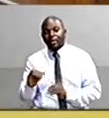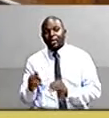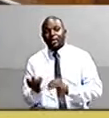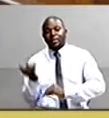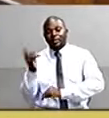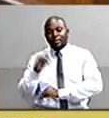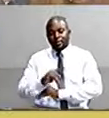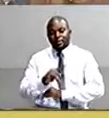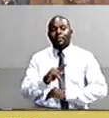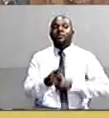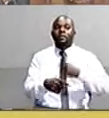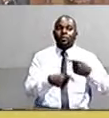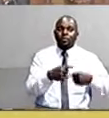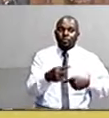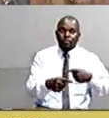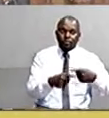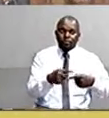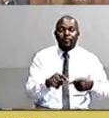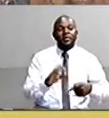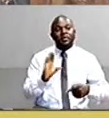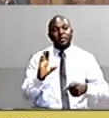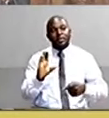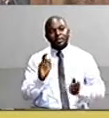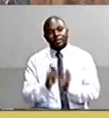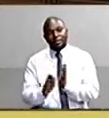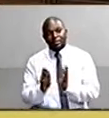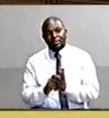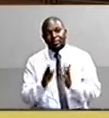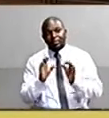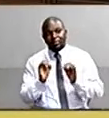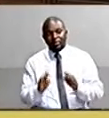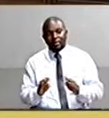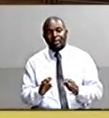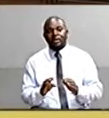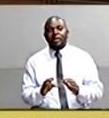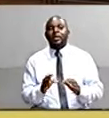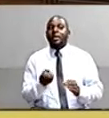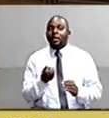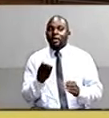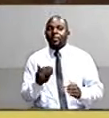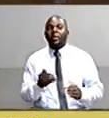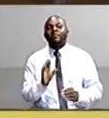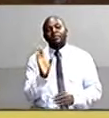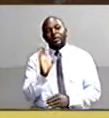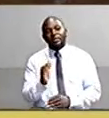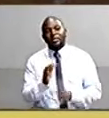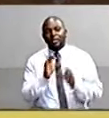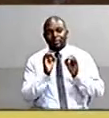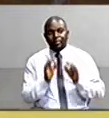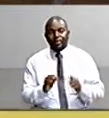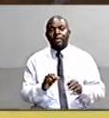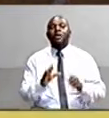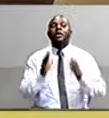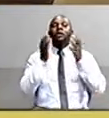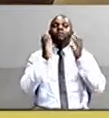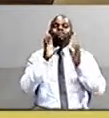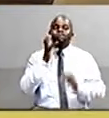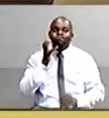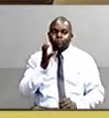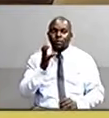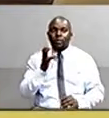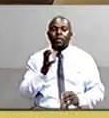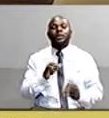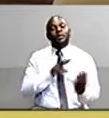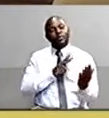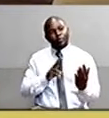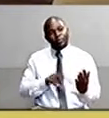went on without clerks and speakers, plus the meeting lacking quorum for councillors. The Lord Mayor, Elias Lukwago, however, read